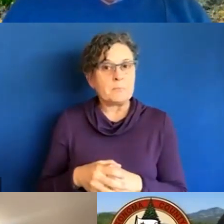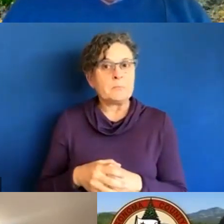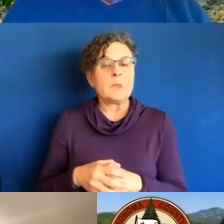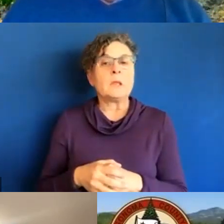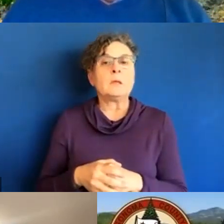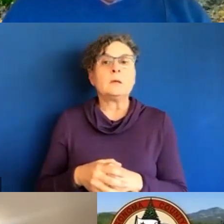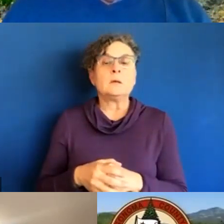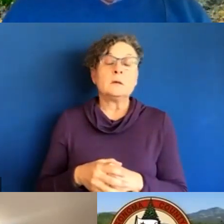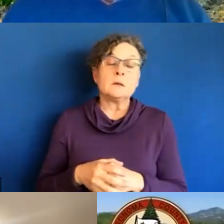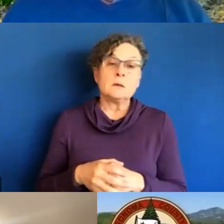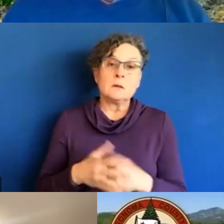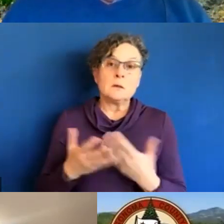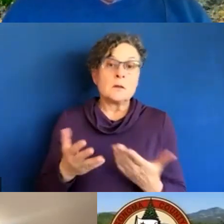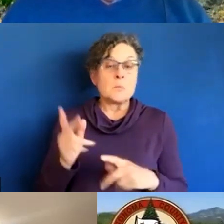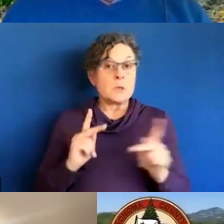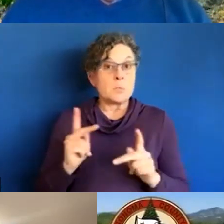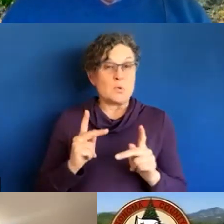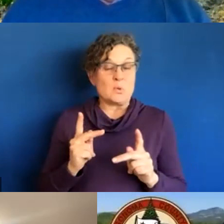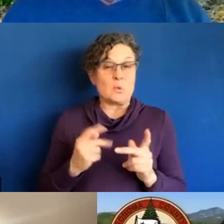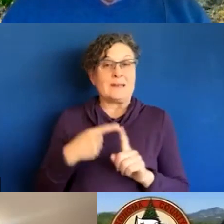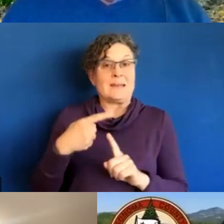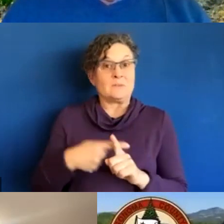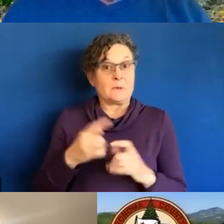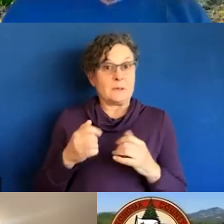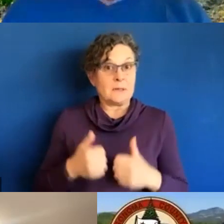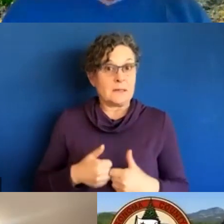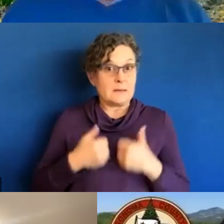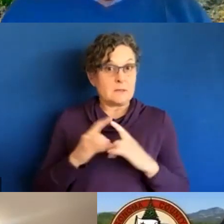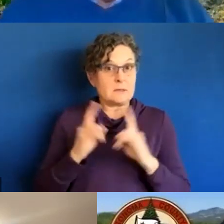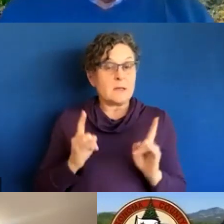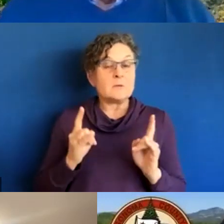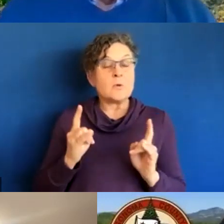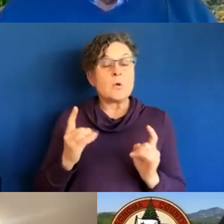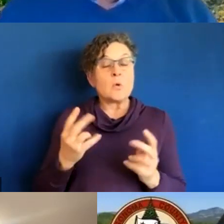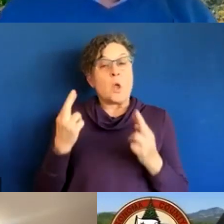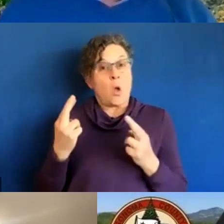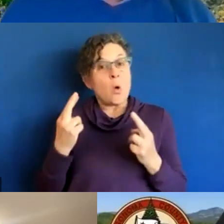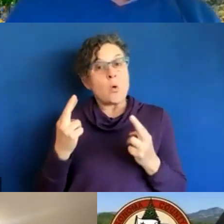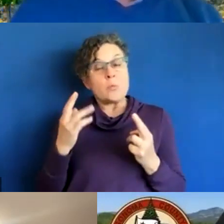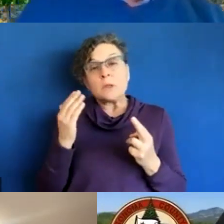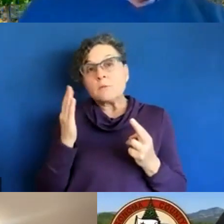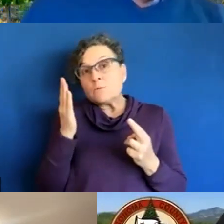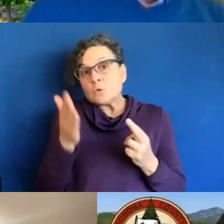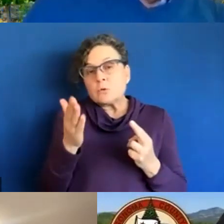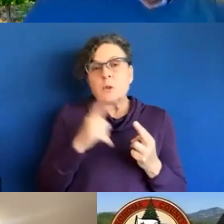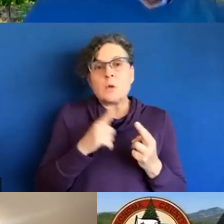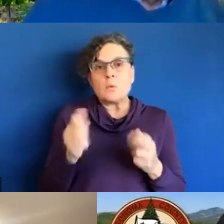next month may be living in these tents, somewhere down the road, not too far, may be living in